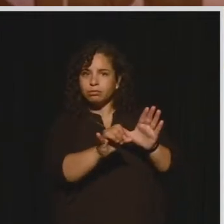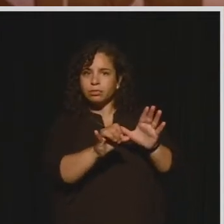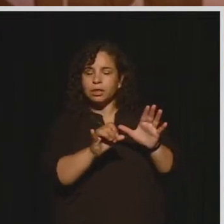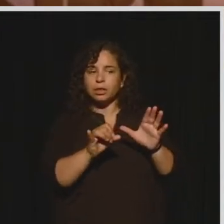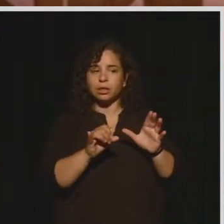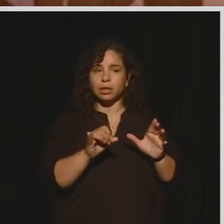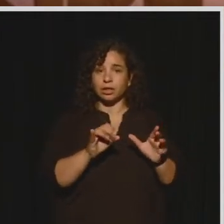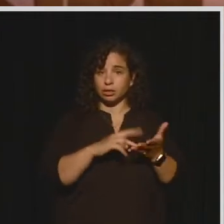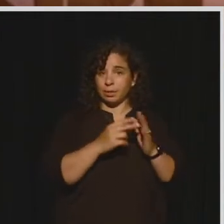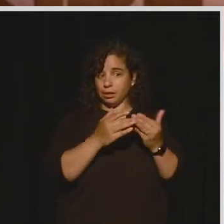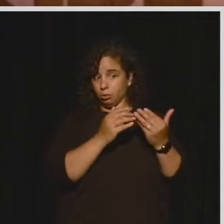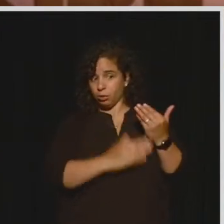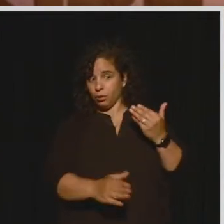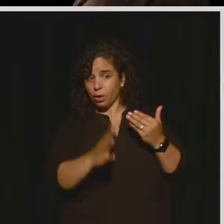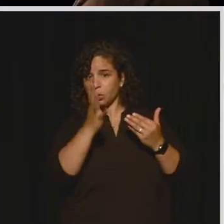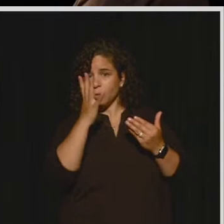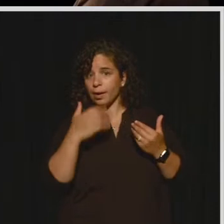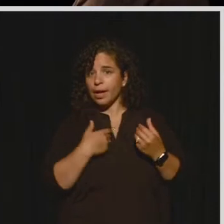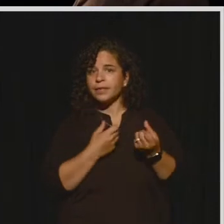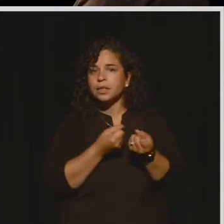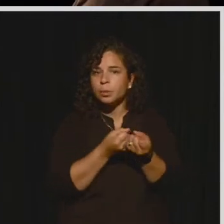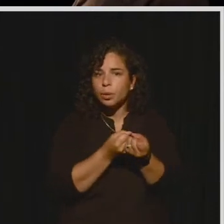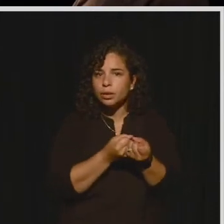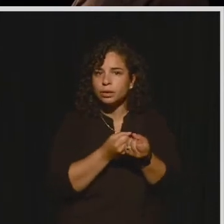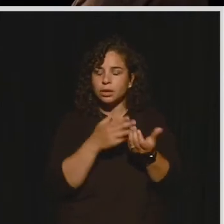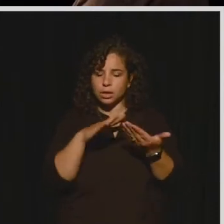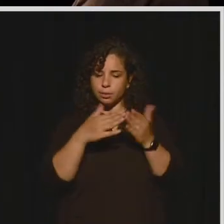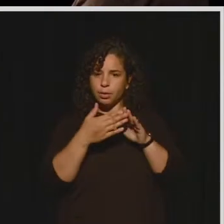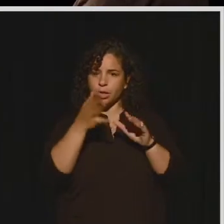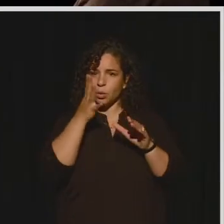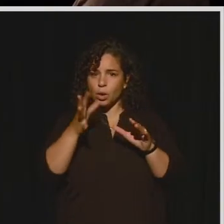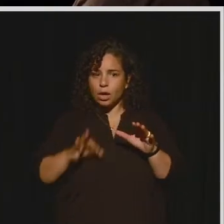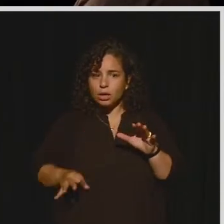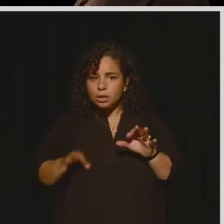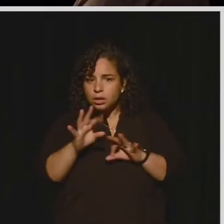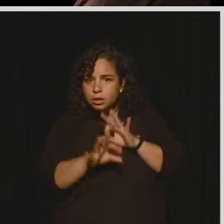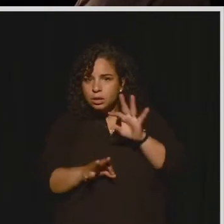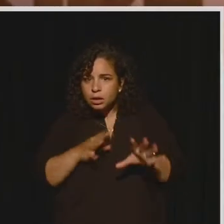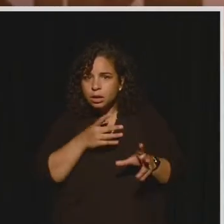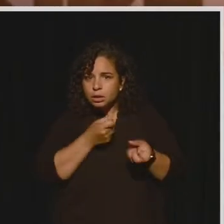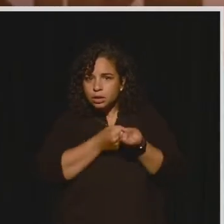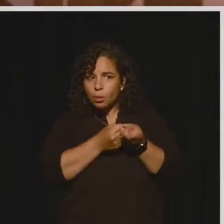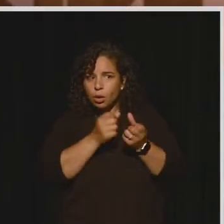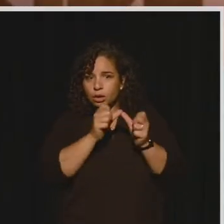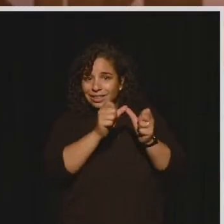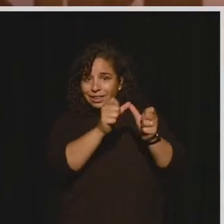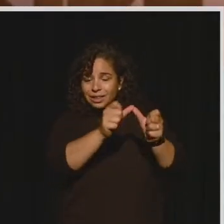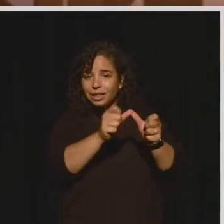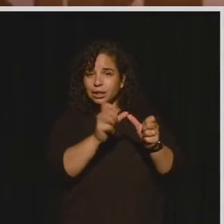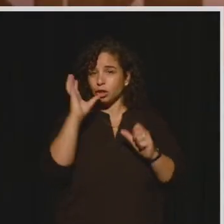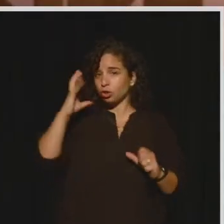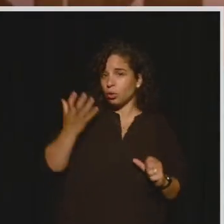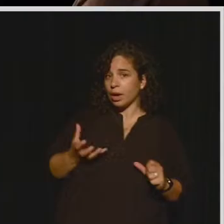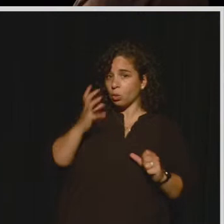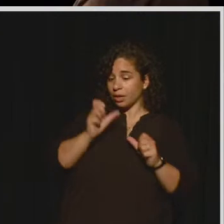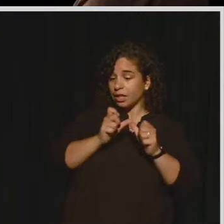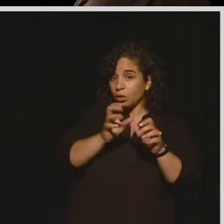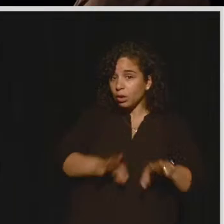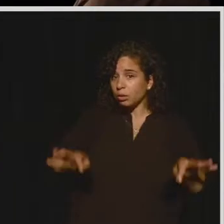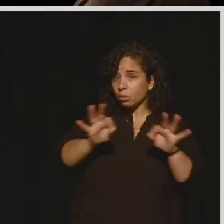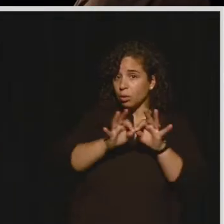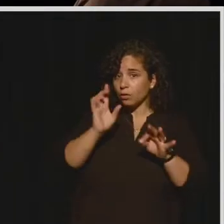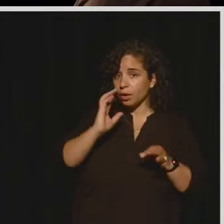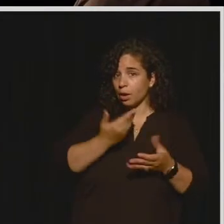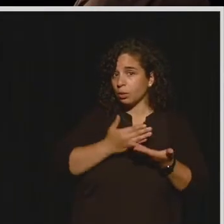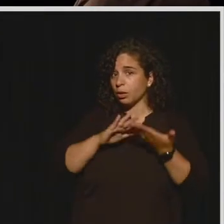forward? And is the community going to keep them going? And are they going to continue to be an important part of our community? Drag queens in